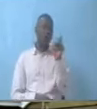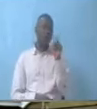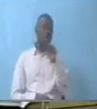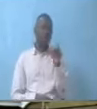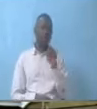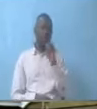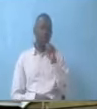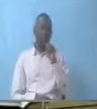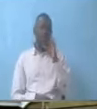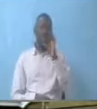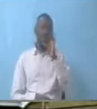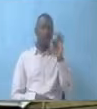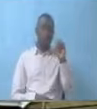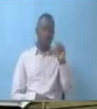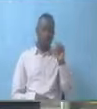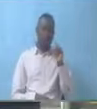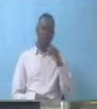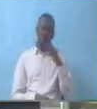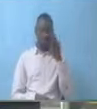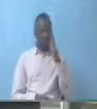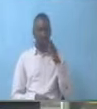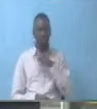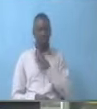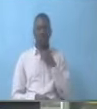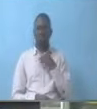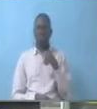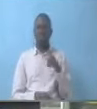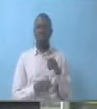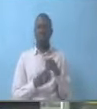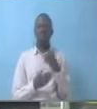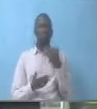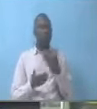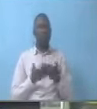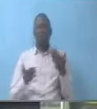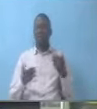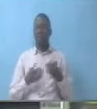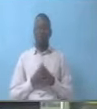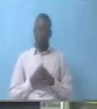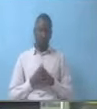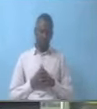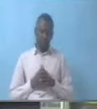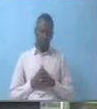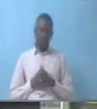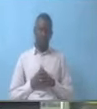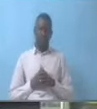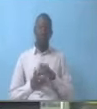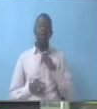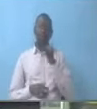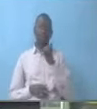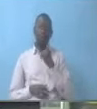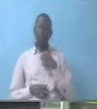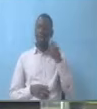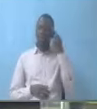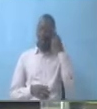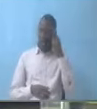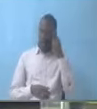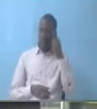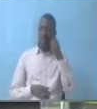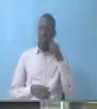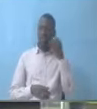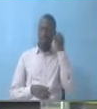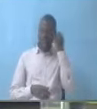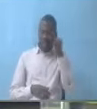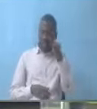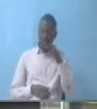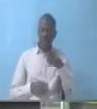not conclusive. Yes, but my point, Mr. Mbai, is the fact that this authority was given to the